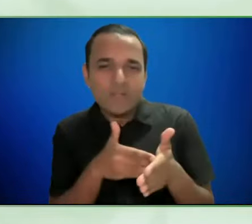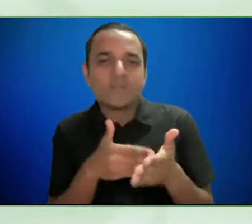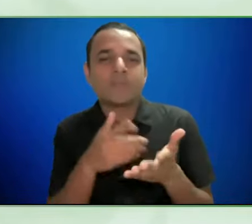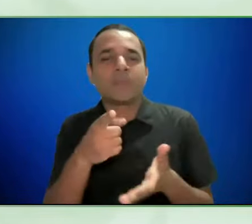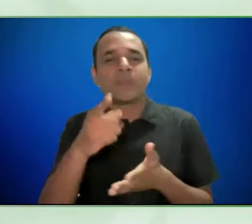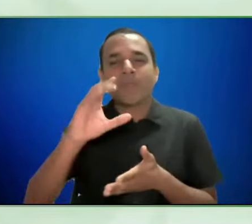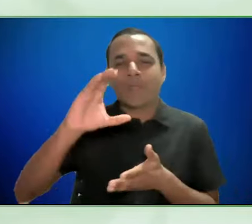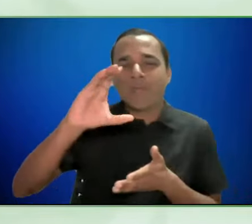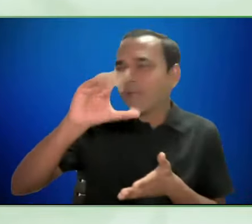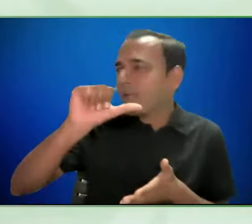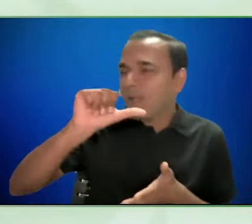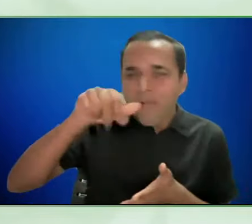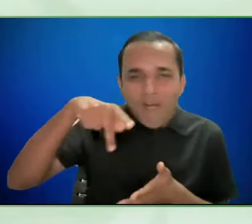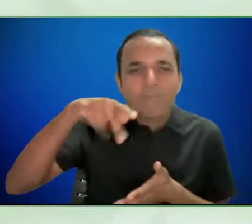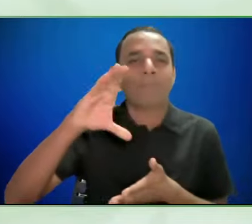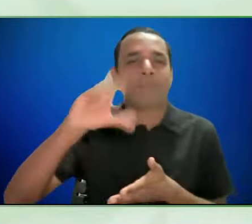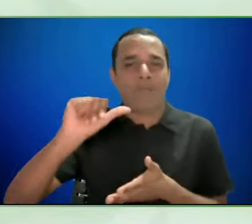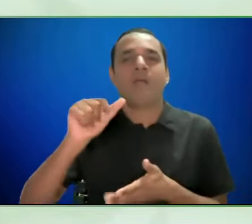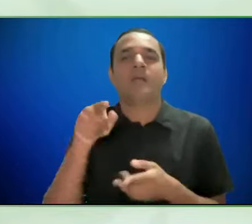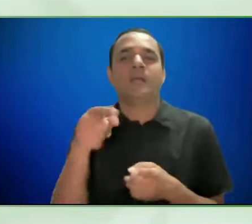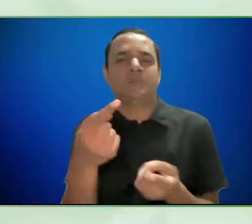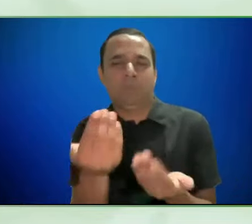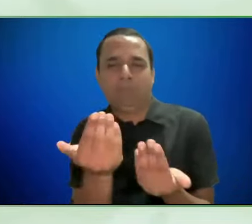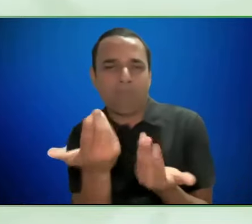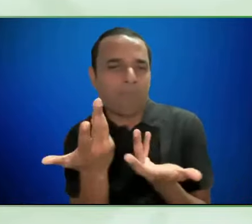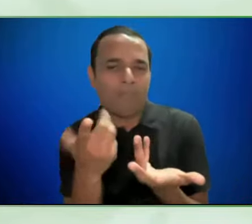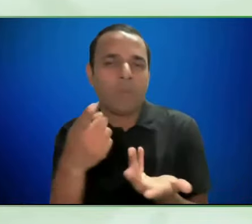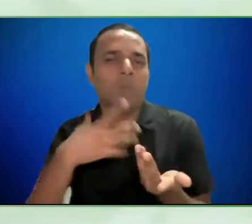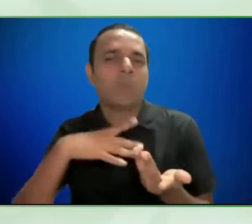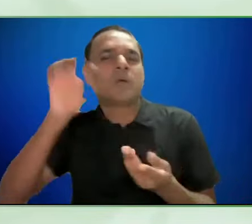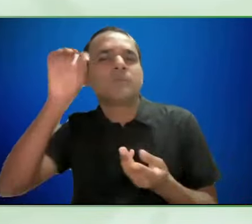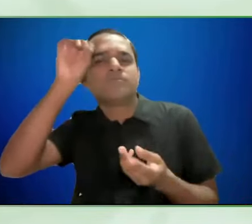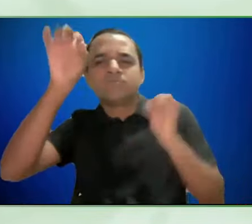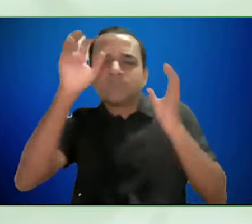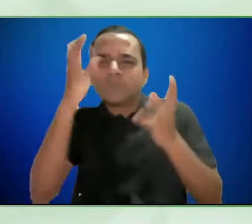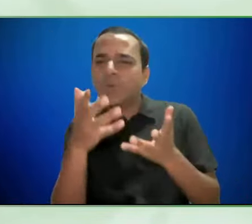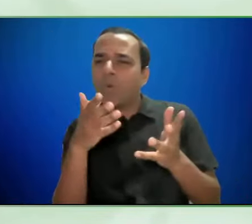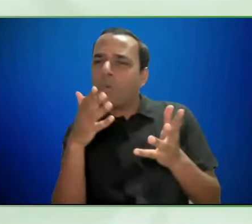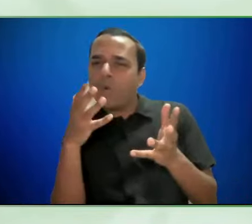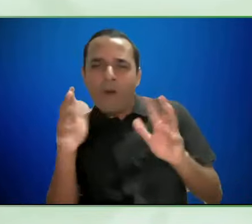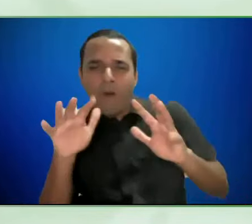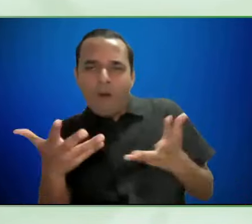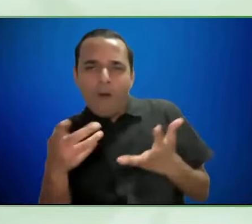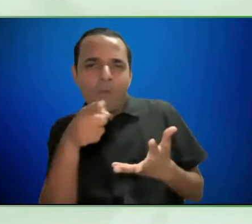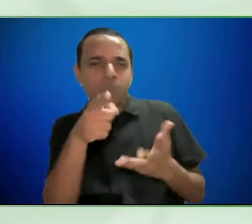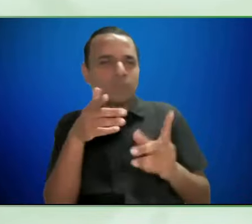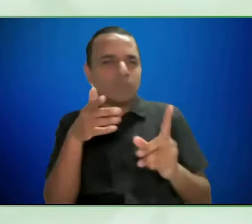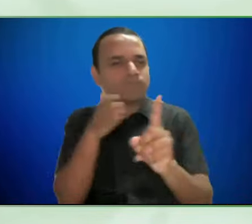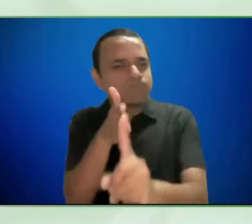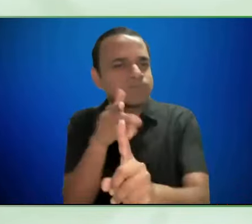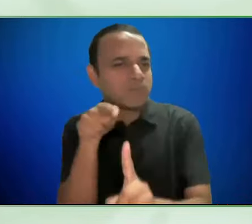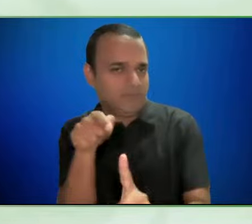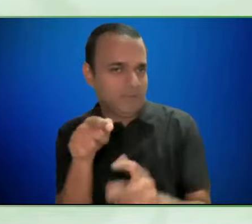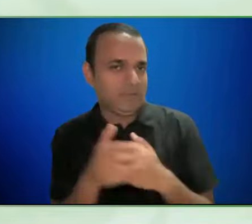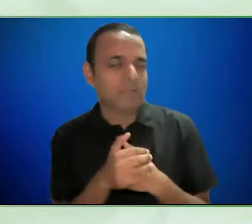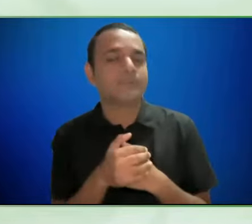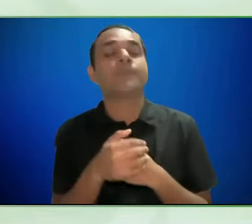Community Advocacy. And I guess, well, it's about Down